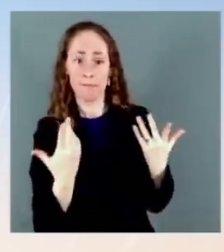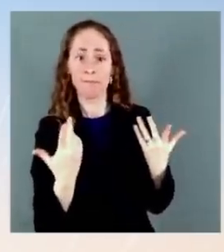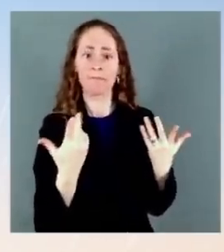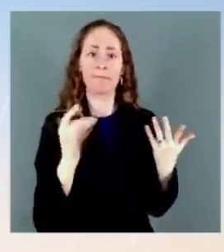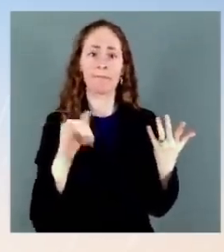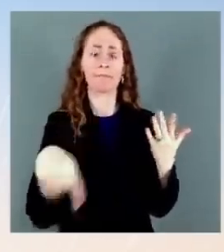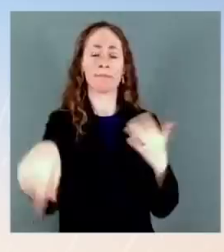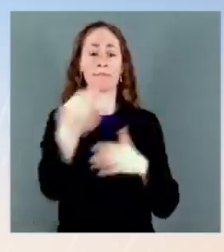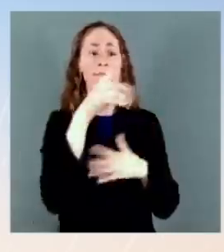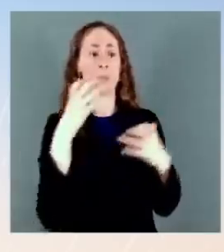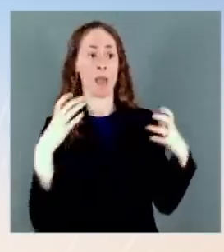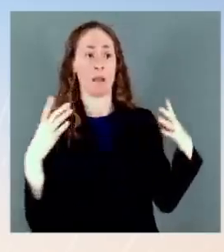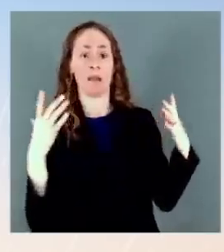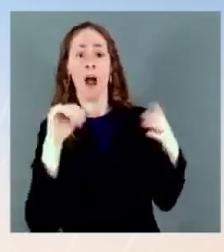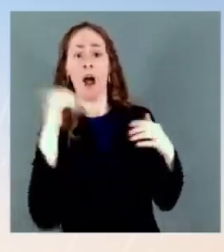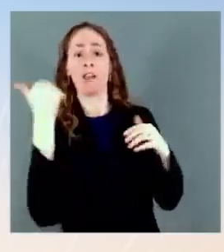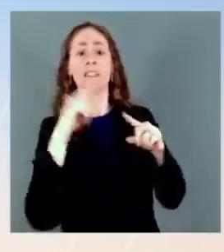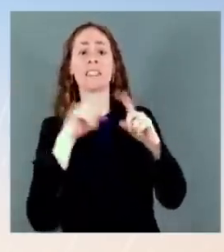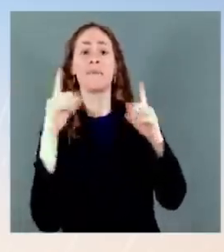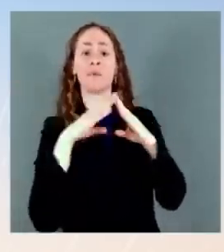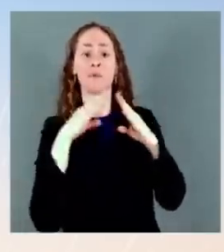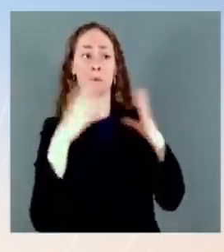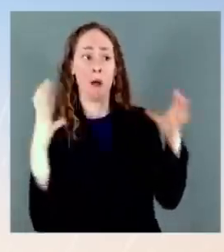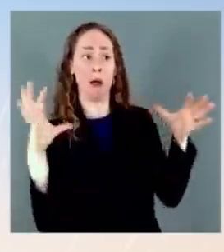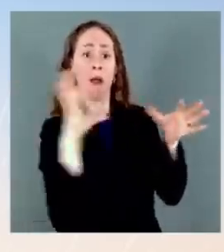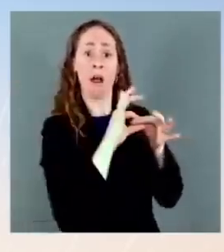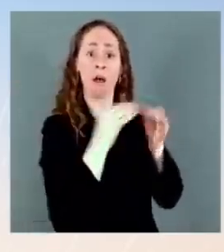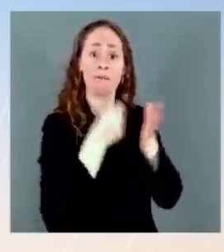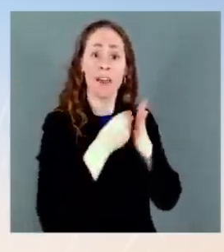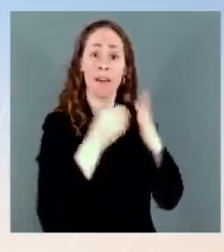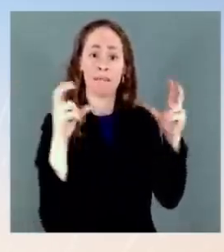continuing to review. It's a very complicated and challenging issue,